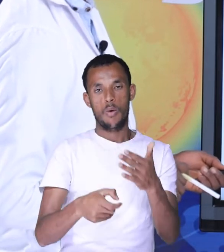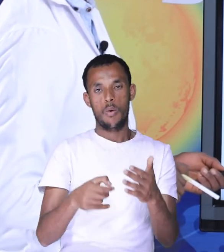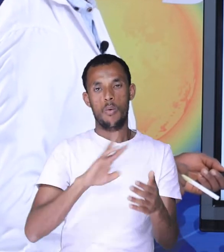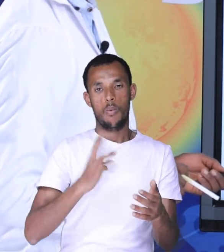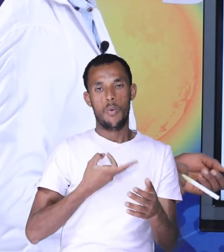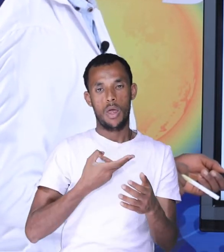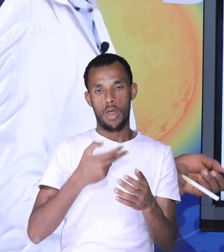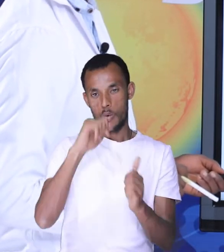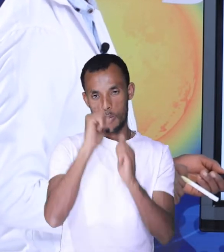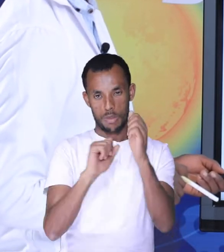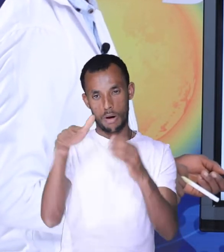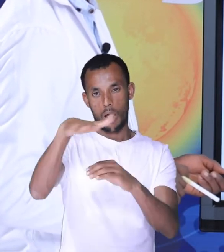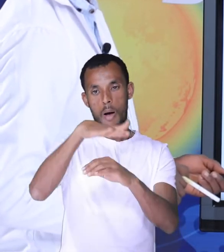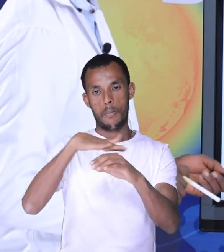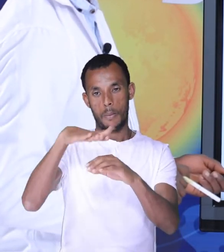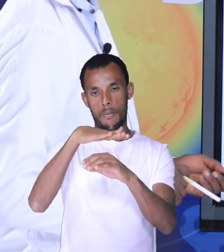we have computed above.